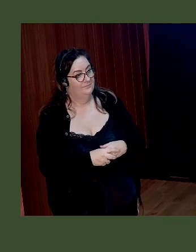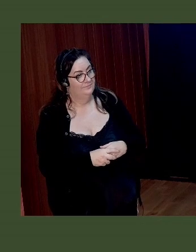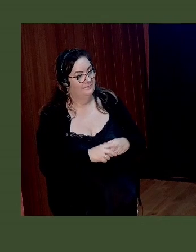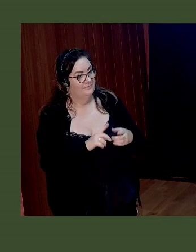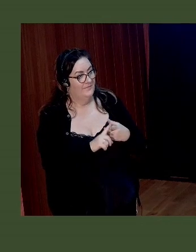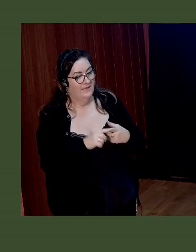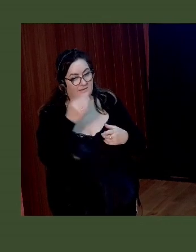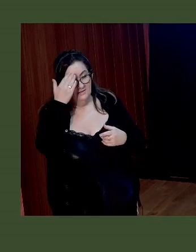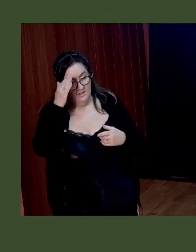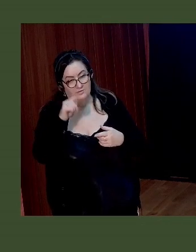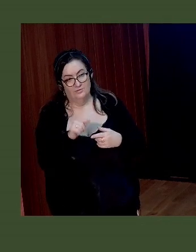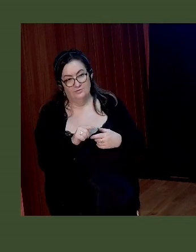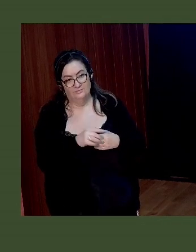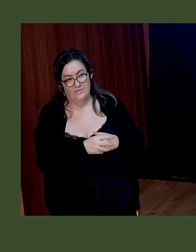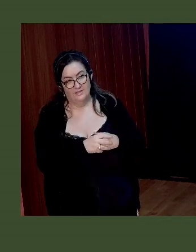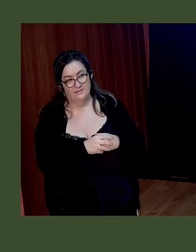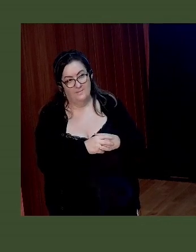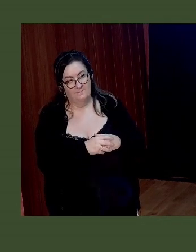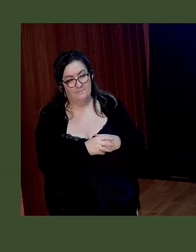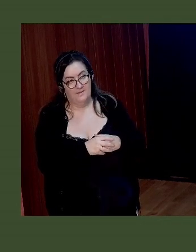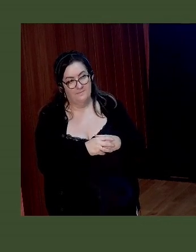And Irish was not.